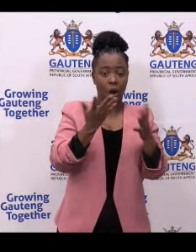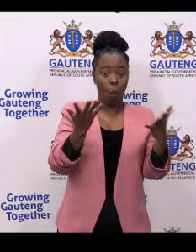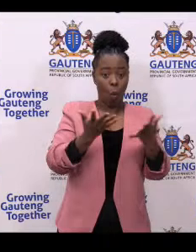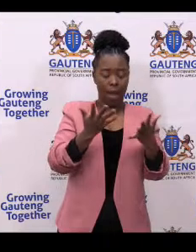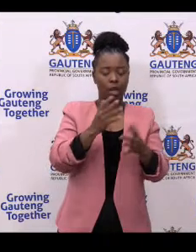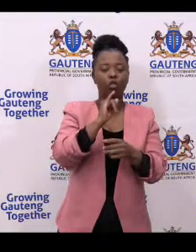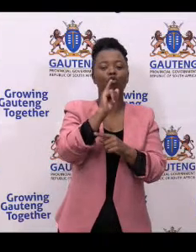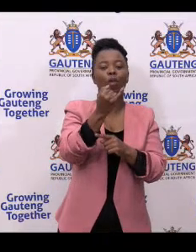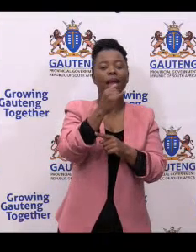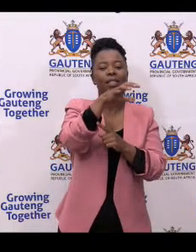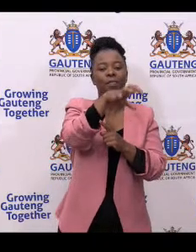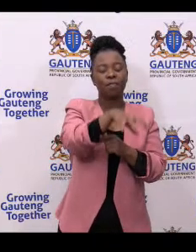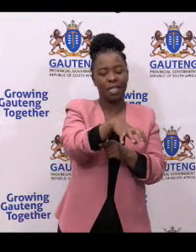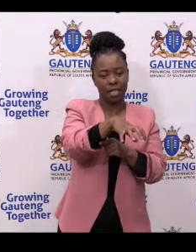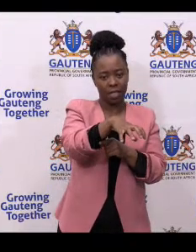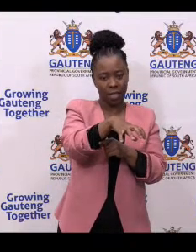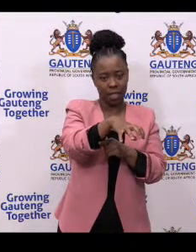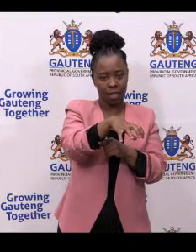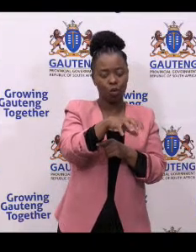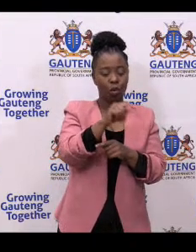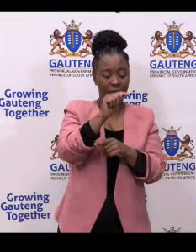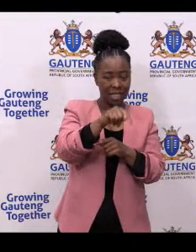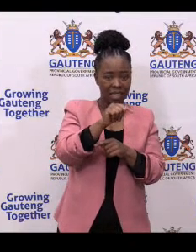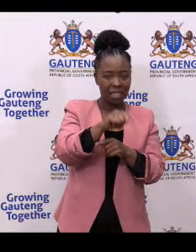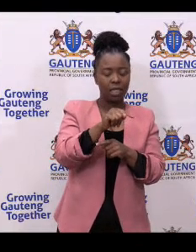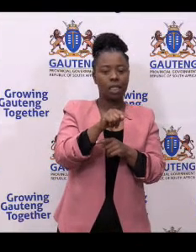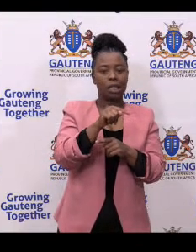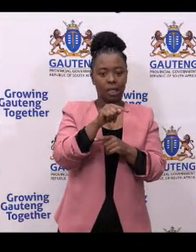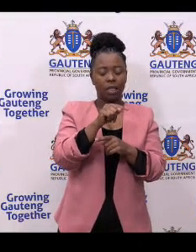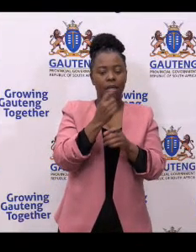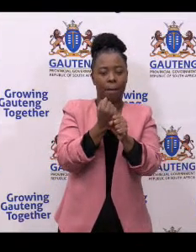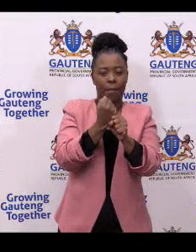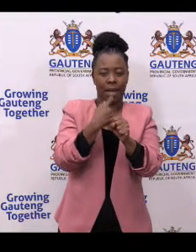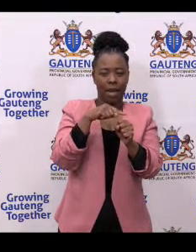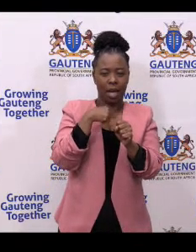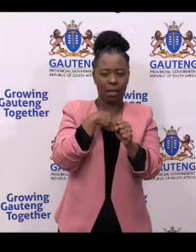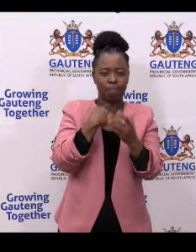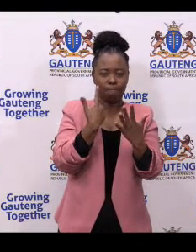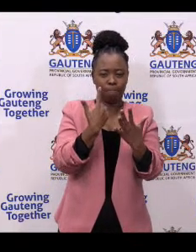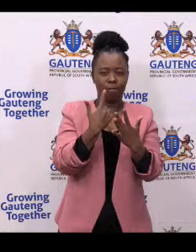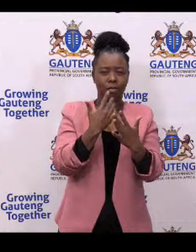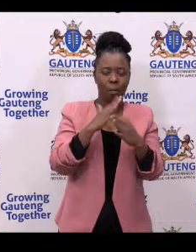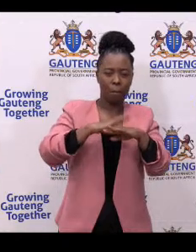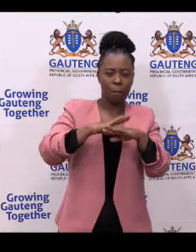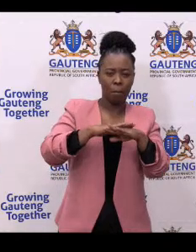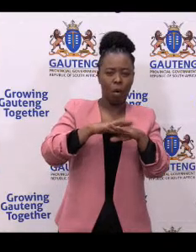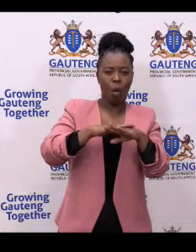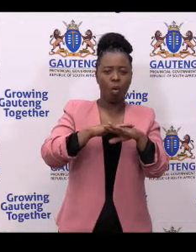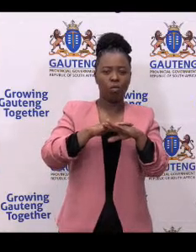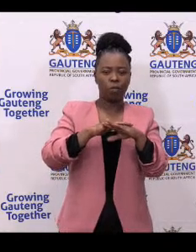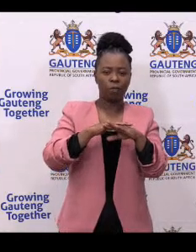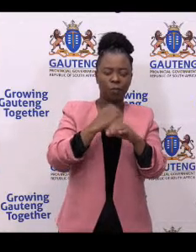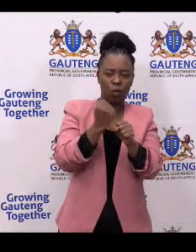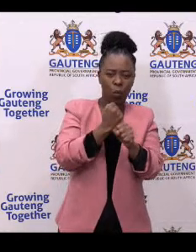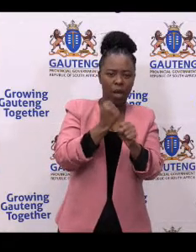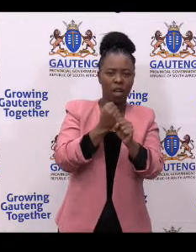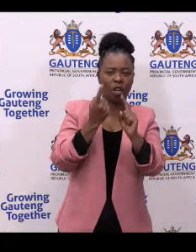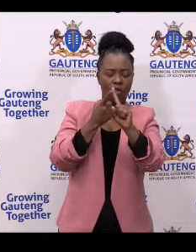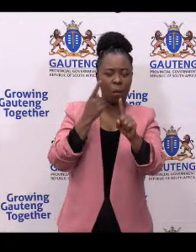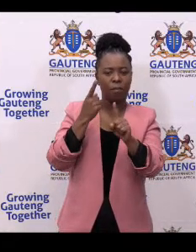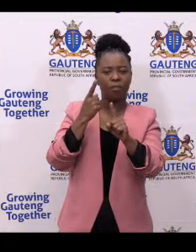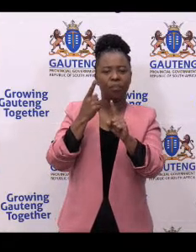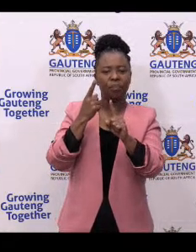Johannesburg, and this is one of the things that made us to even take an effort from the side of the command center and the nerve